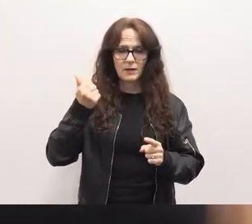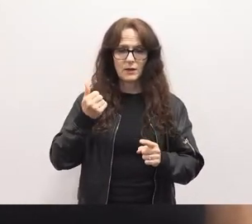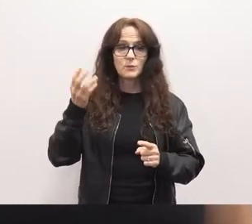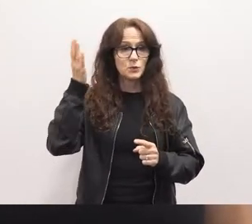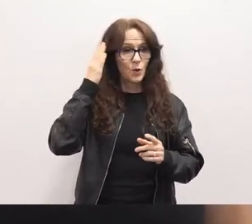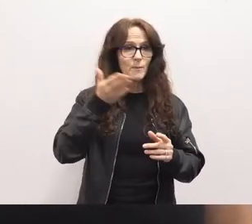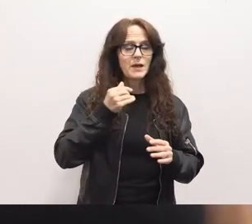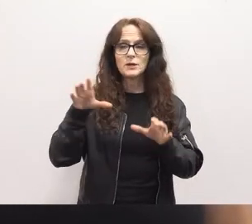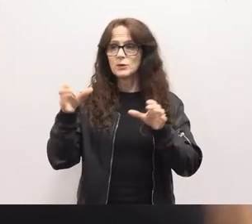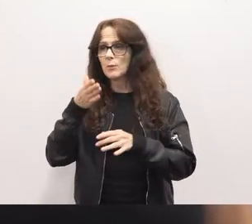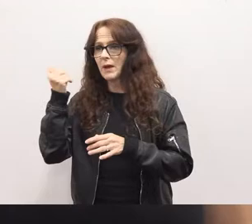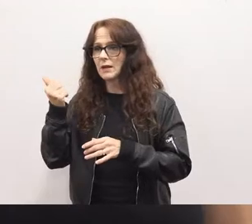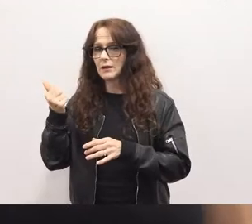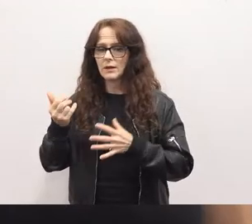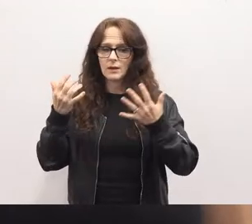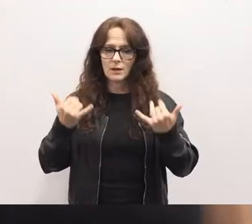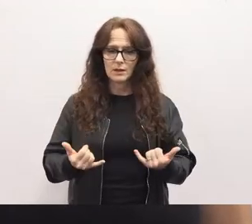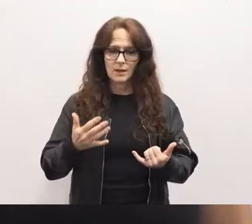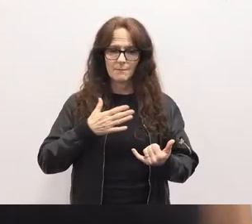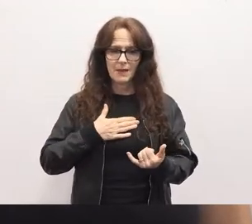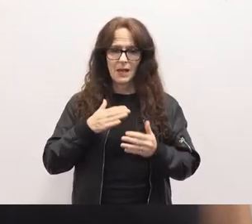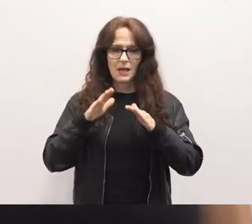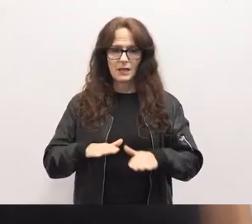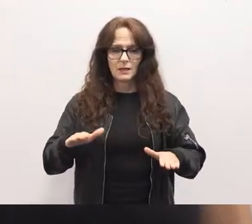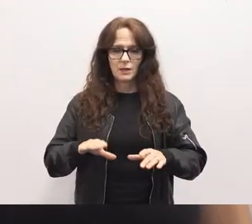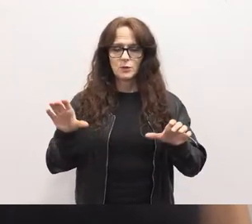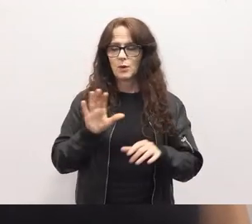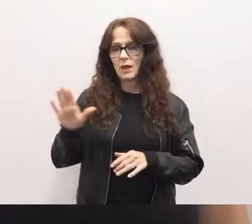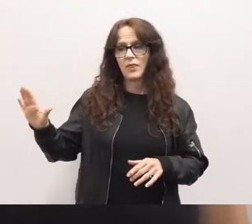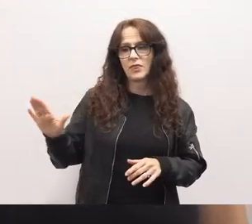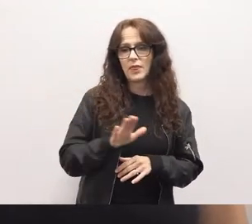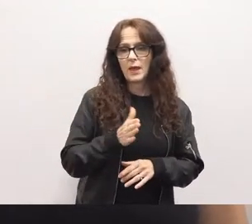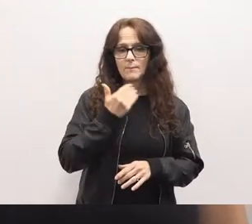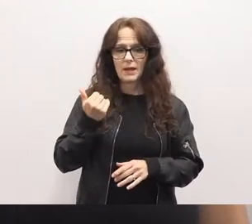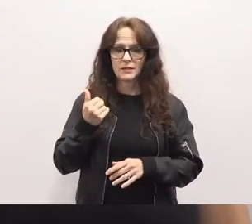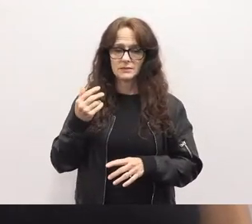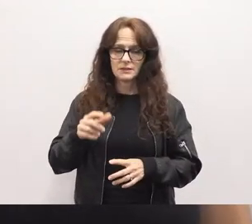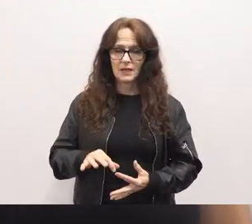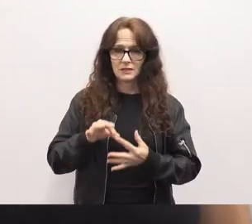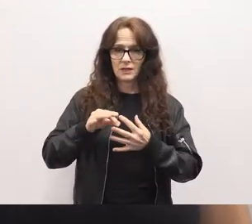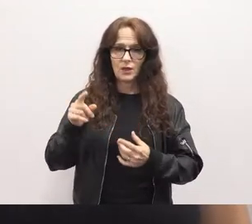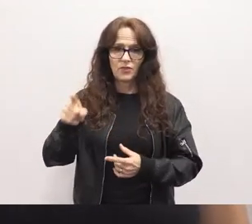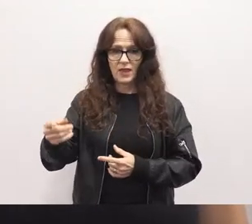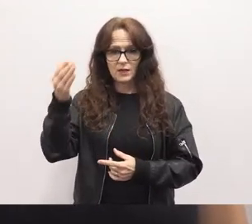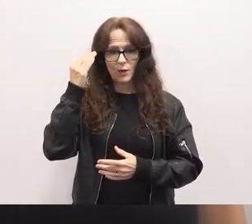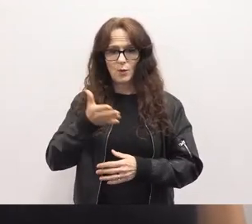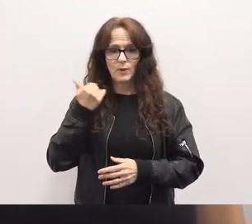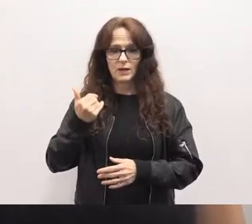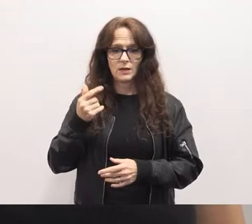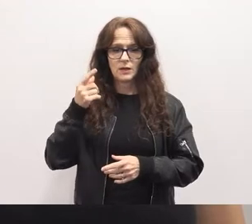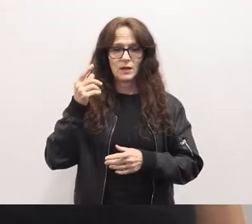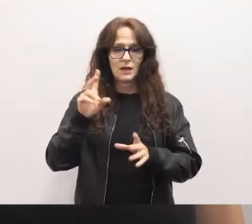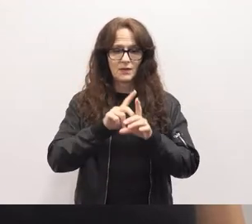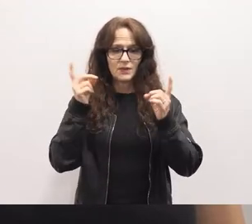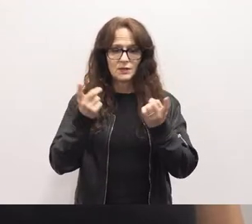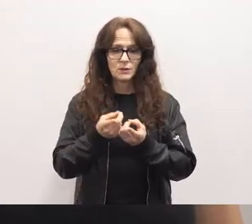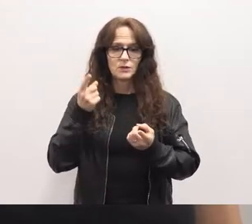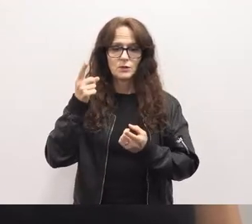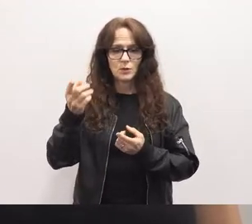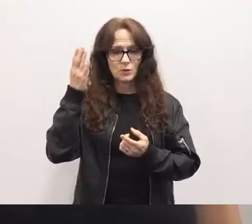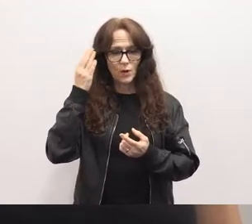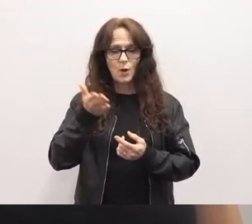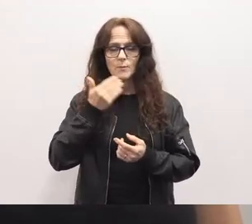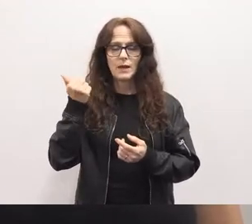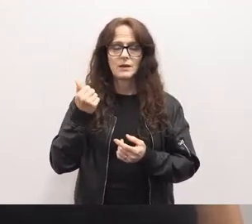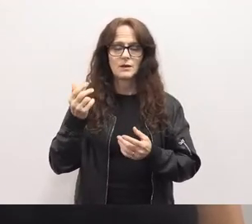better. Currently, my children are doing the best they can until they know better. But as a district, you know better. So I'm asking you to do better in reforming